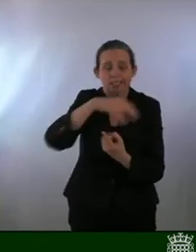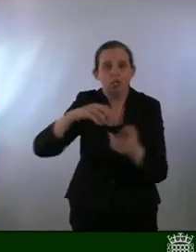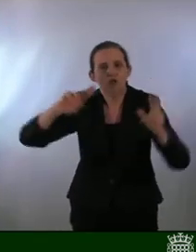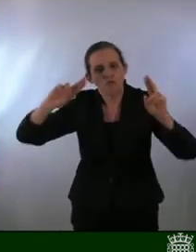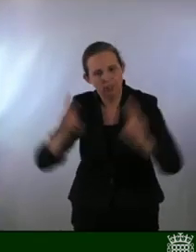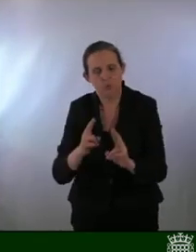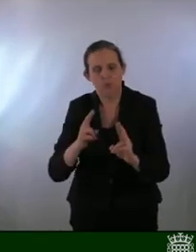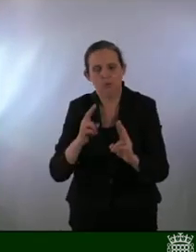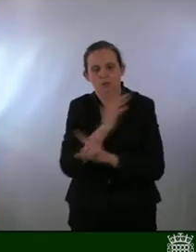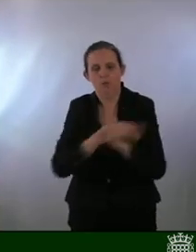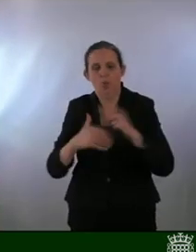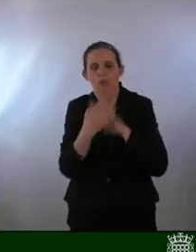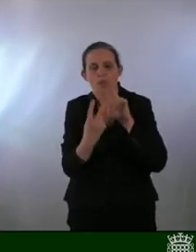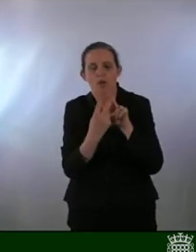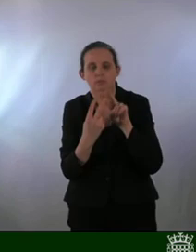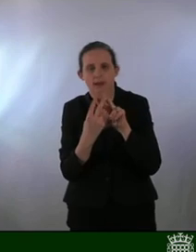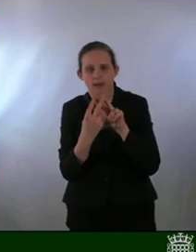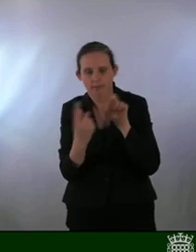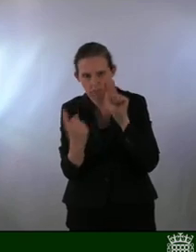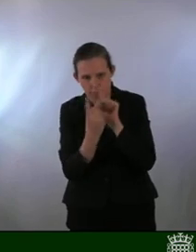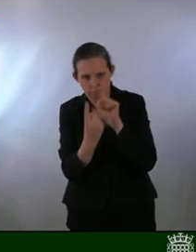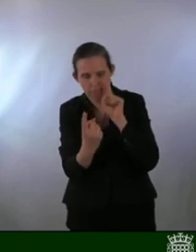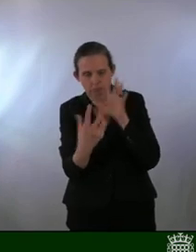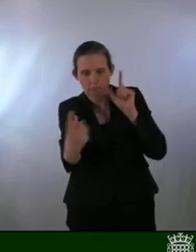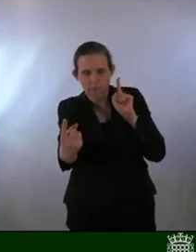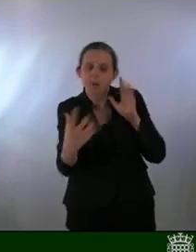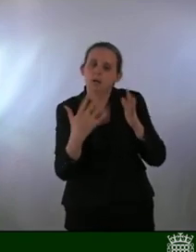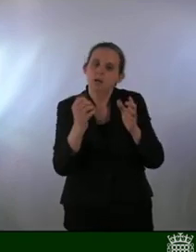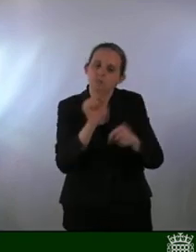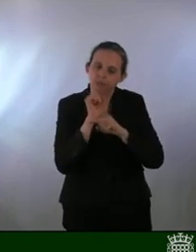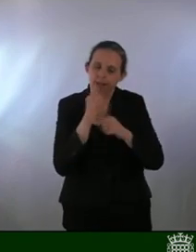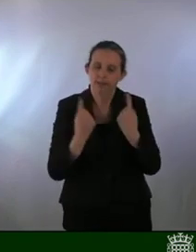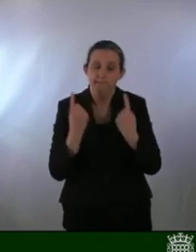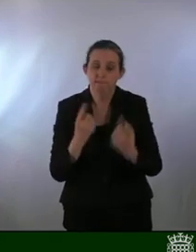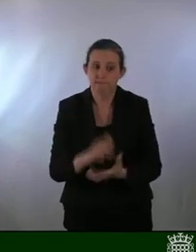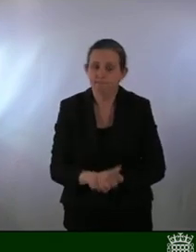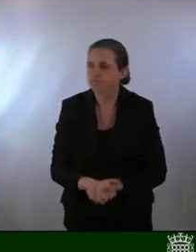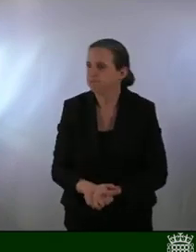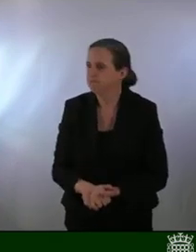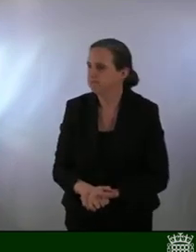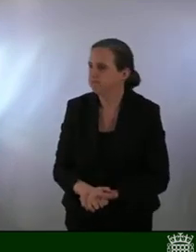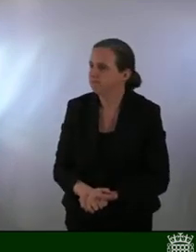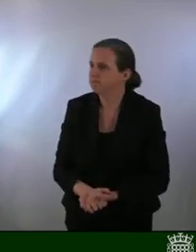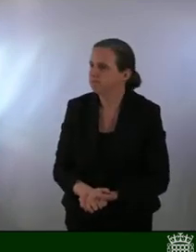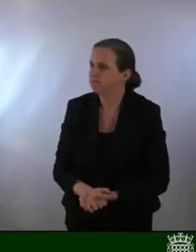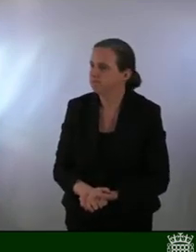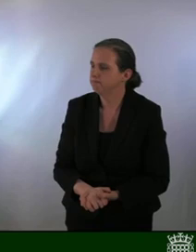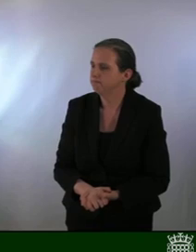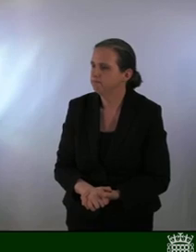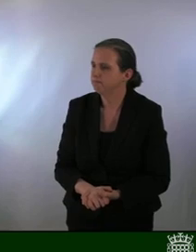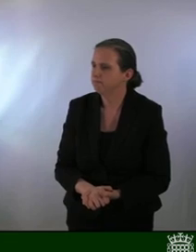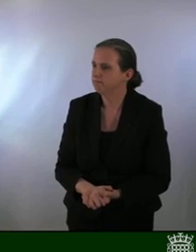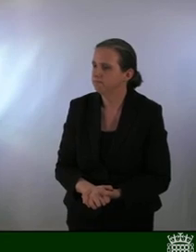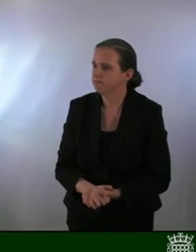unnecessary social contact in order to protect themselves. Philippa. And the personal resilience of the